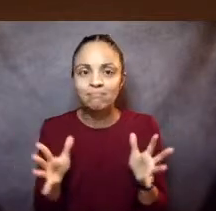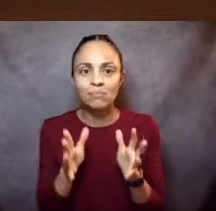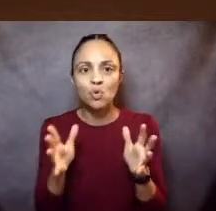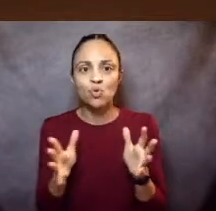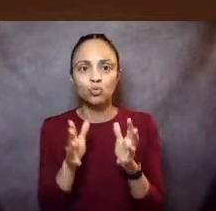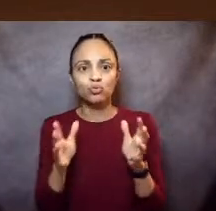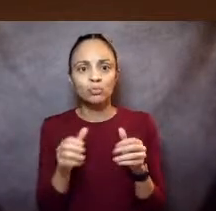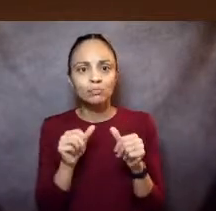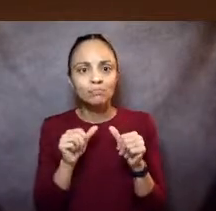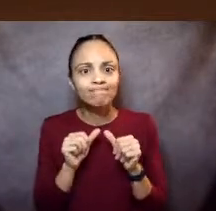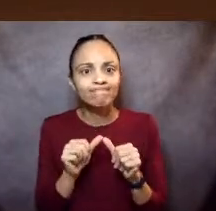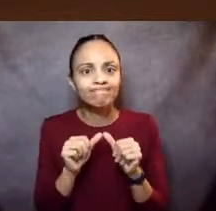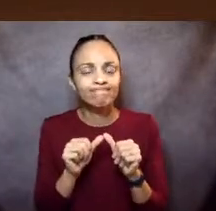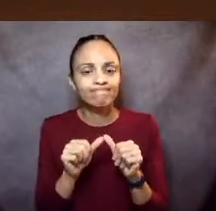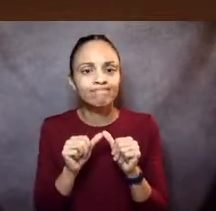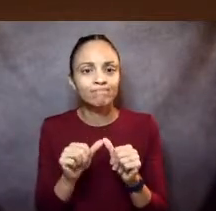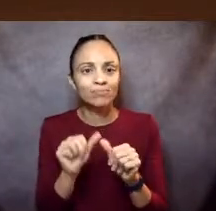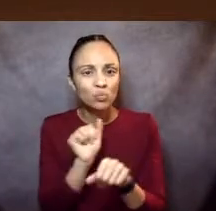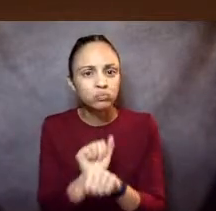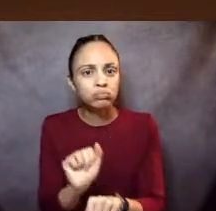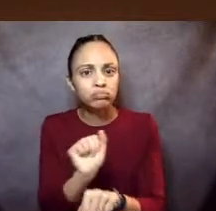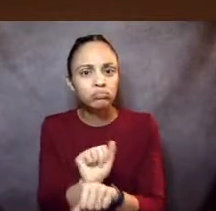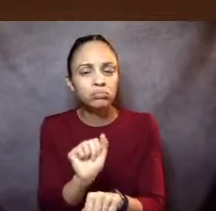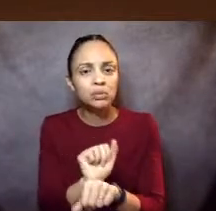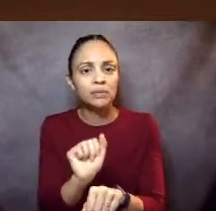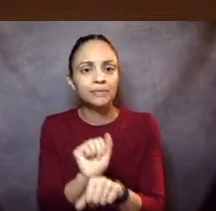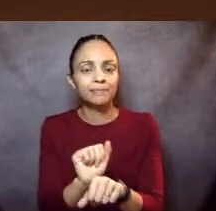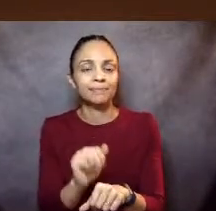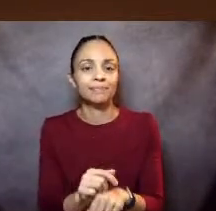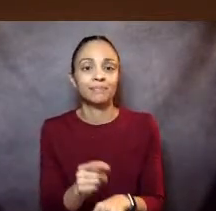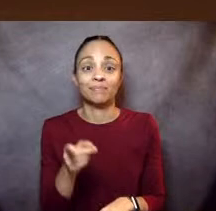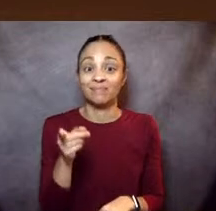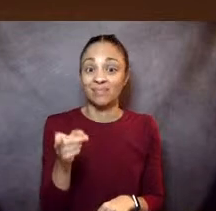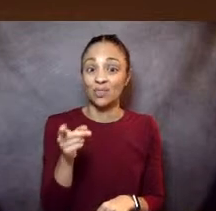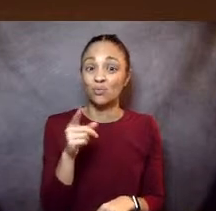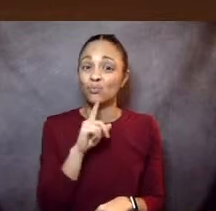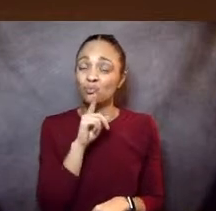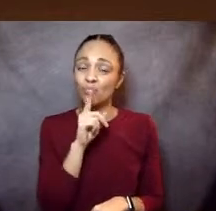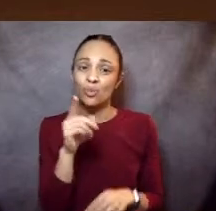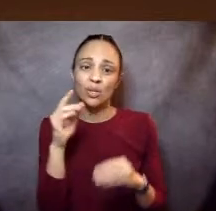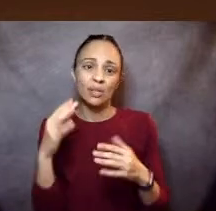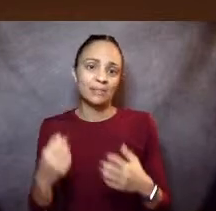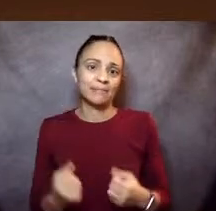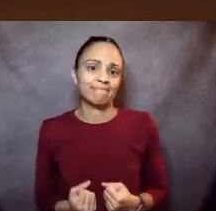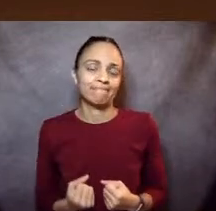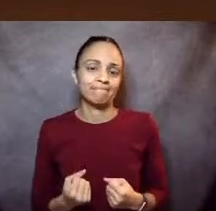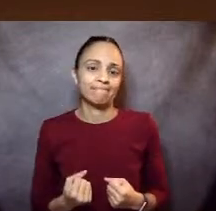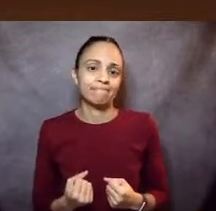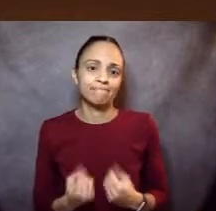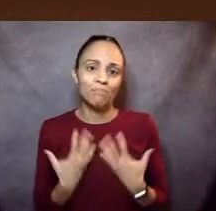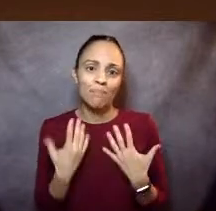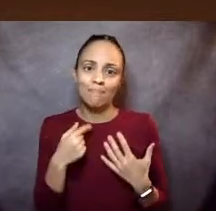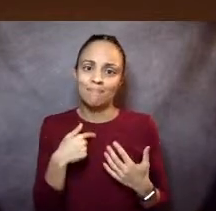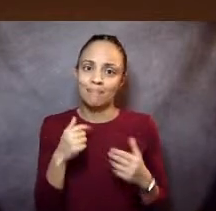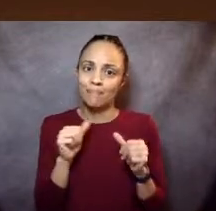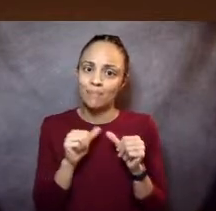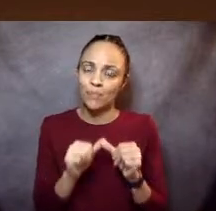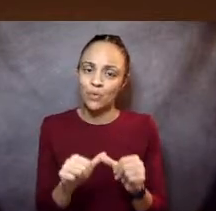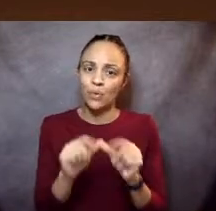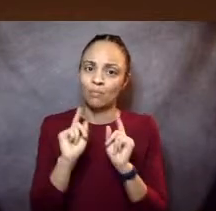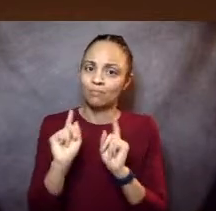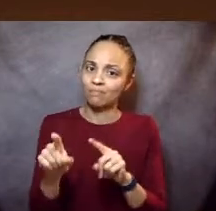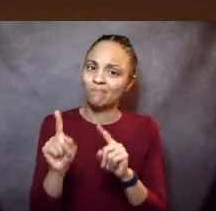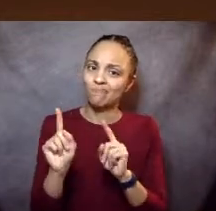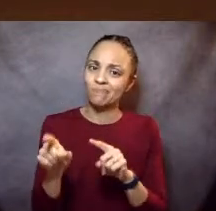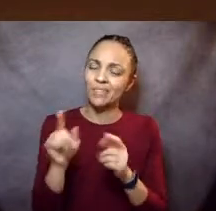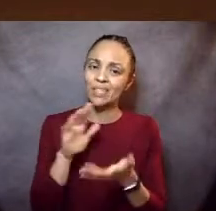also to, I would say, to go to school. You know, because every now and then, you know, you're coming across the floor